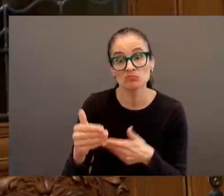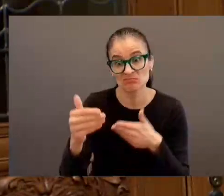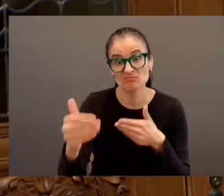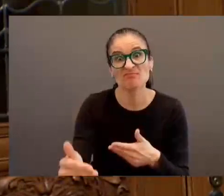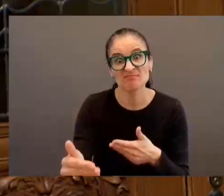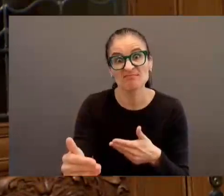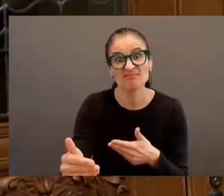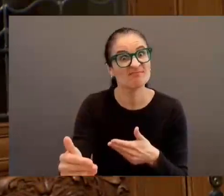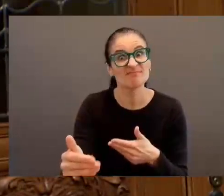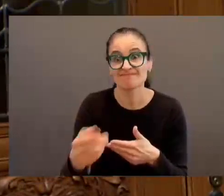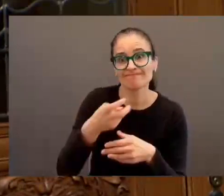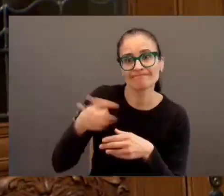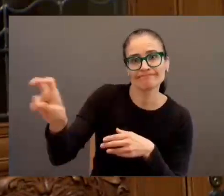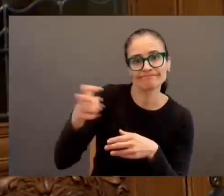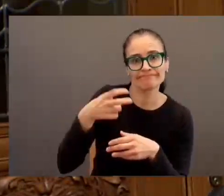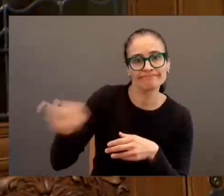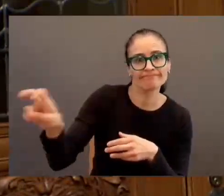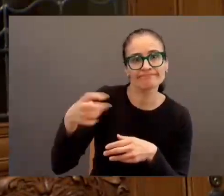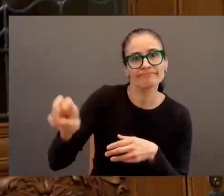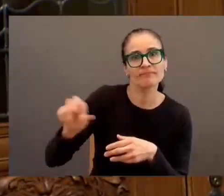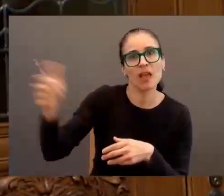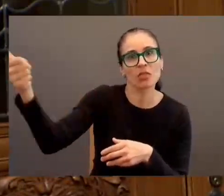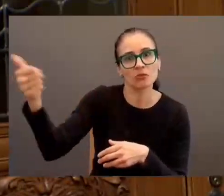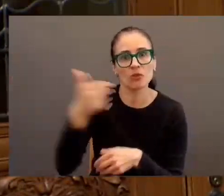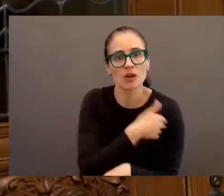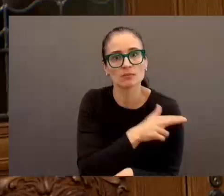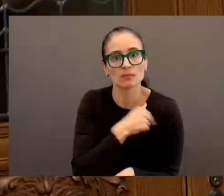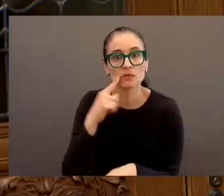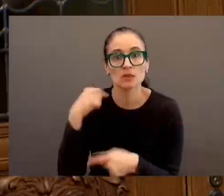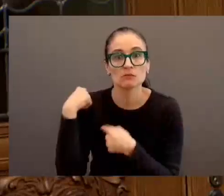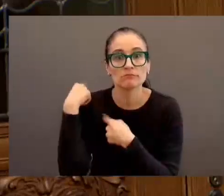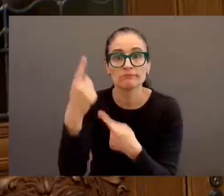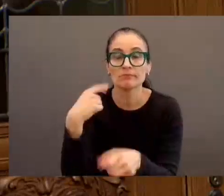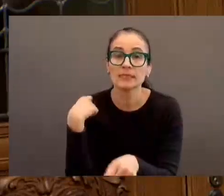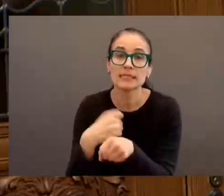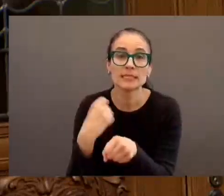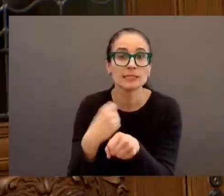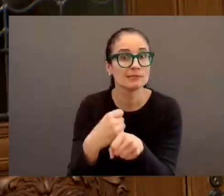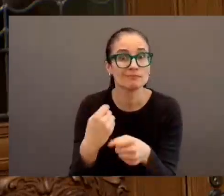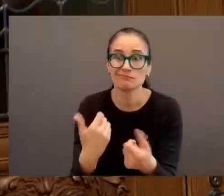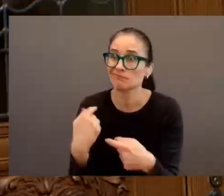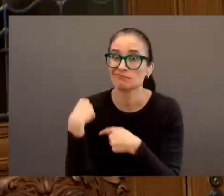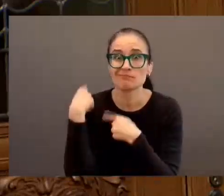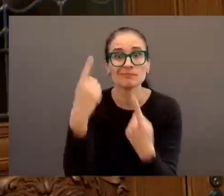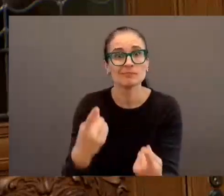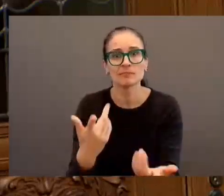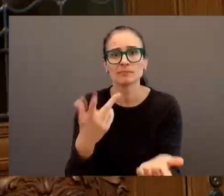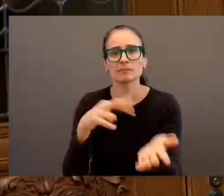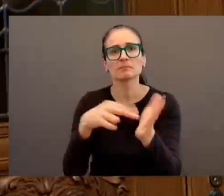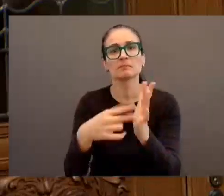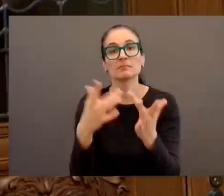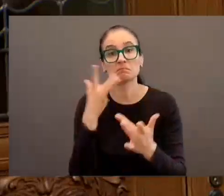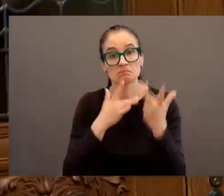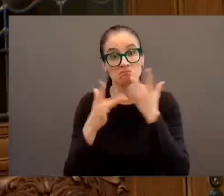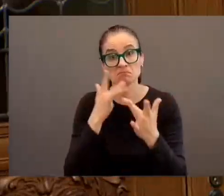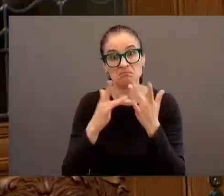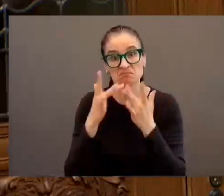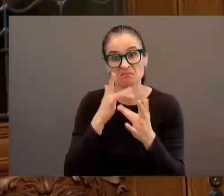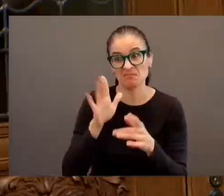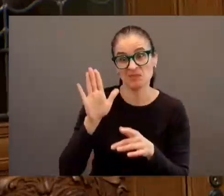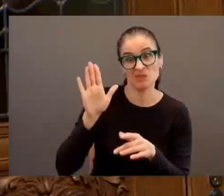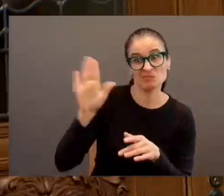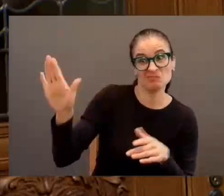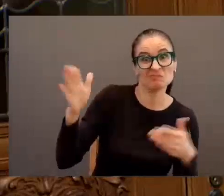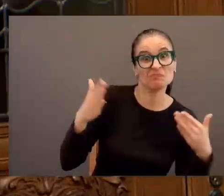has caused dramatic hospital shortages in this minister's own riding for weeks at a